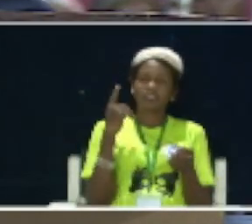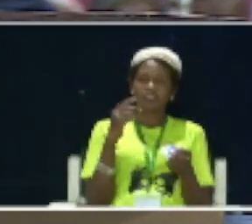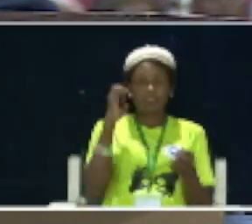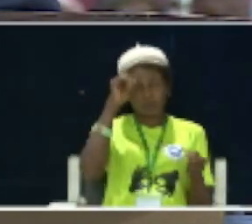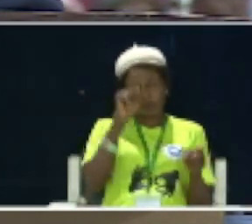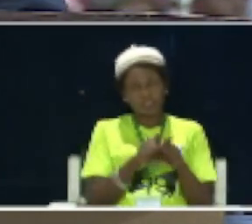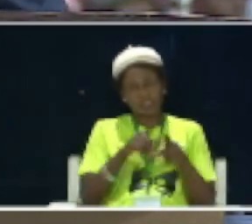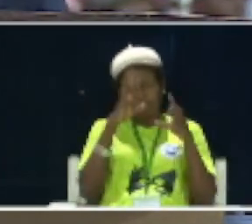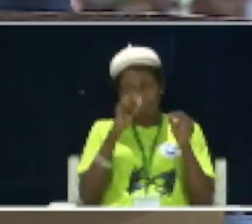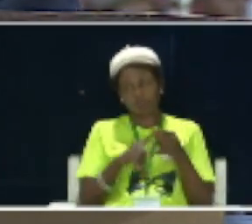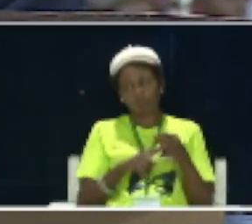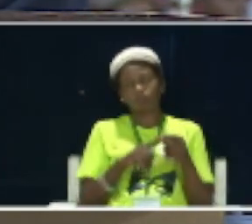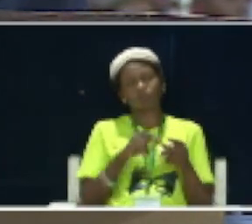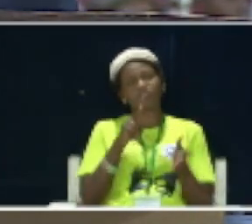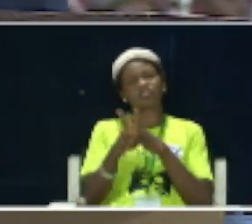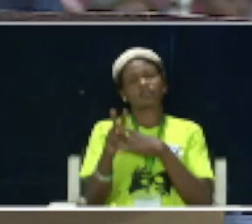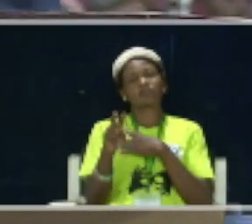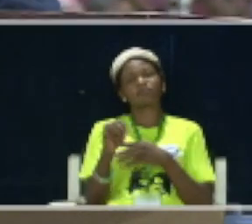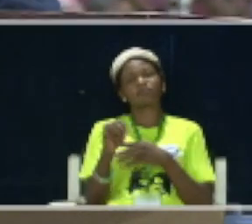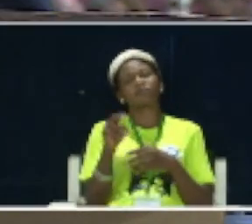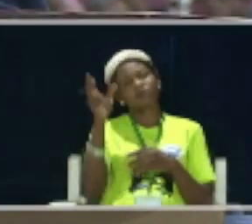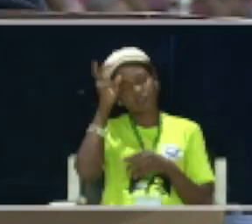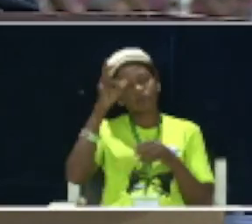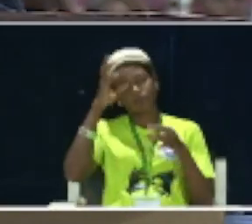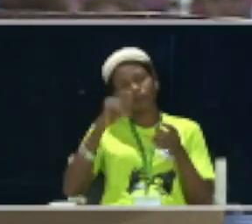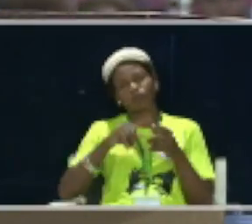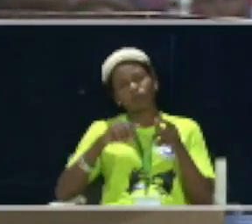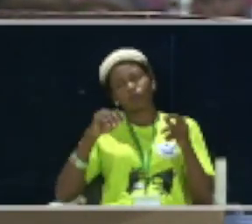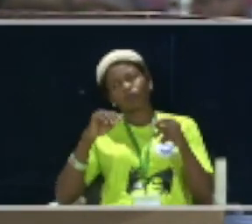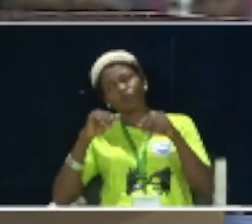Joseph decided to ensnare him and sent a